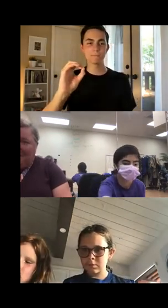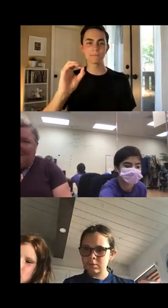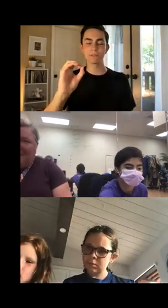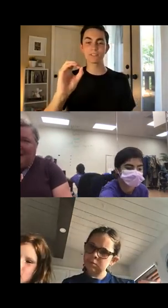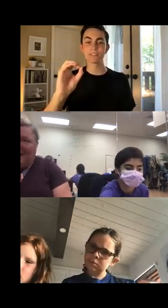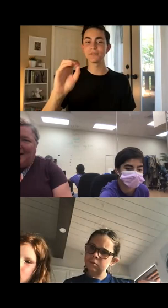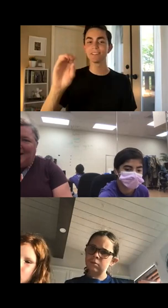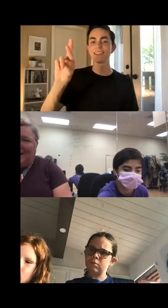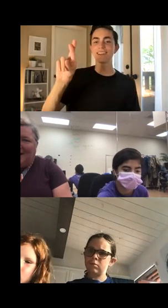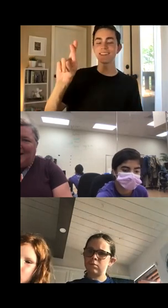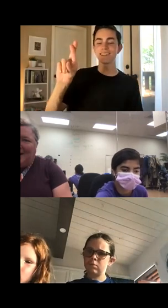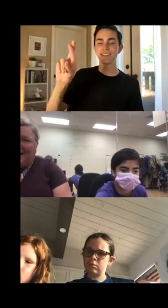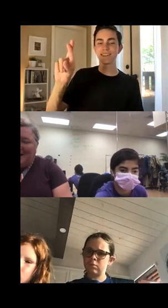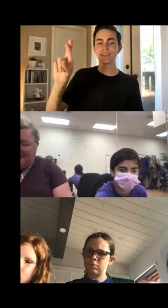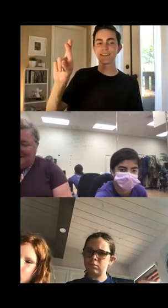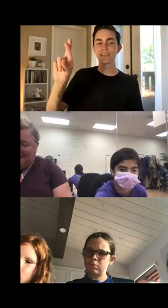That one too.